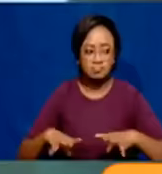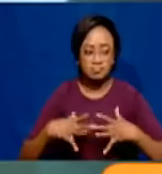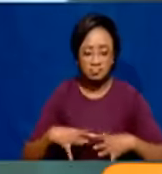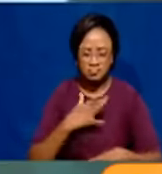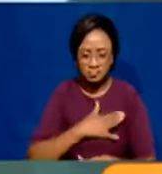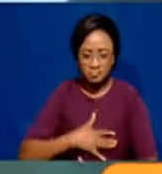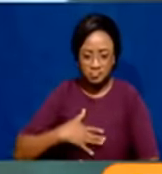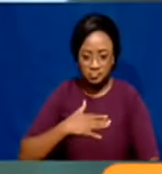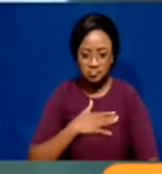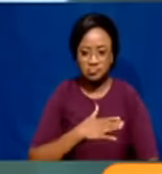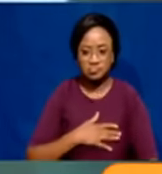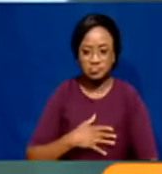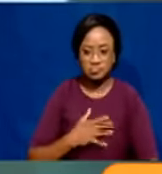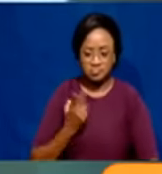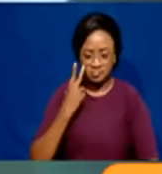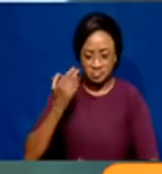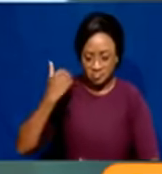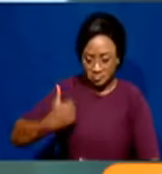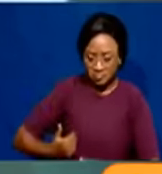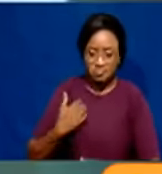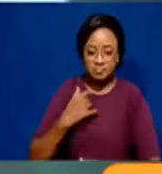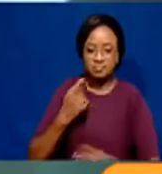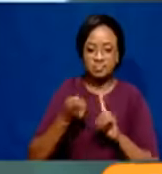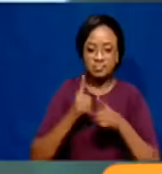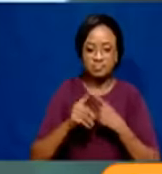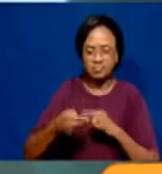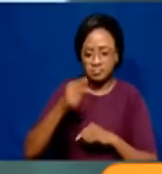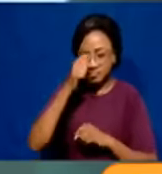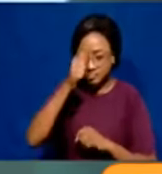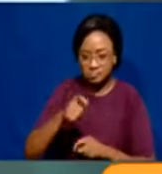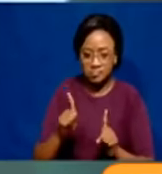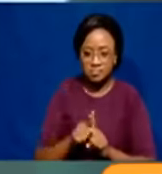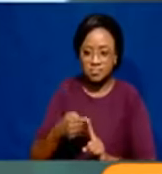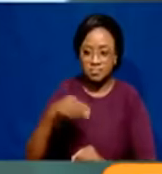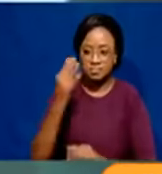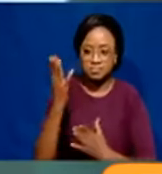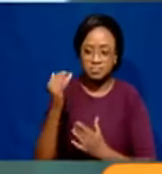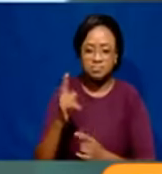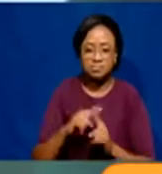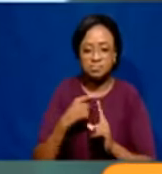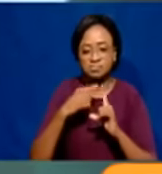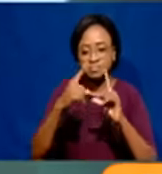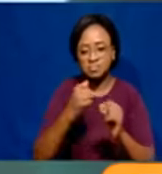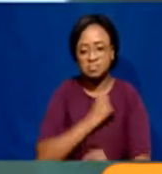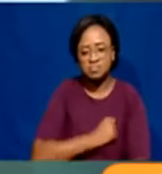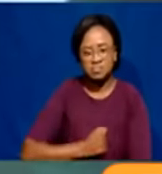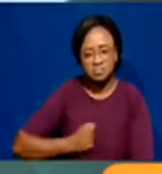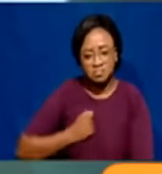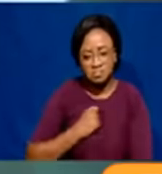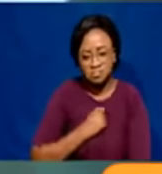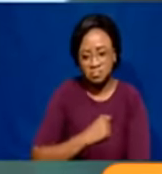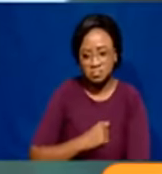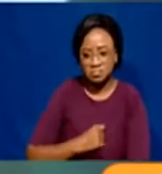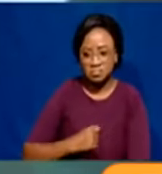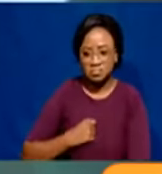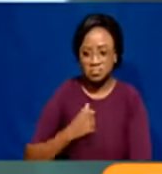the standards of that high office. Then she says this, "I apologize to those whom I